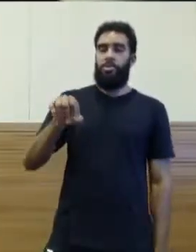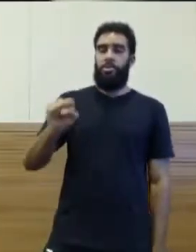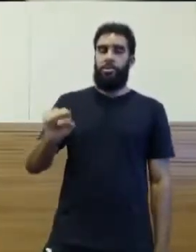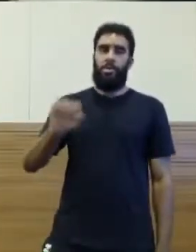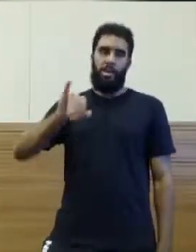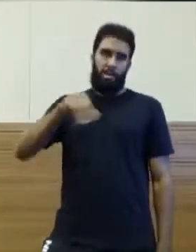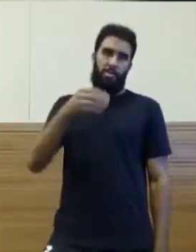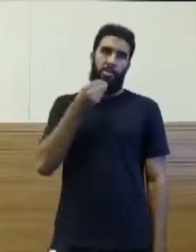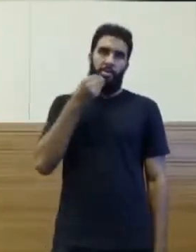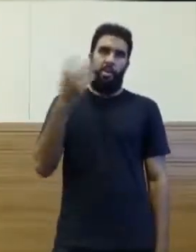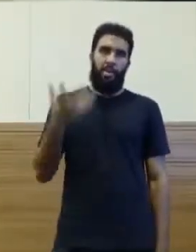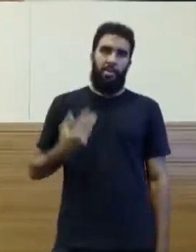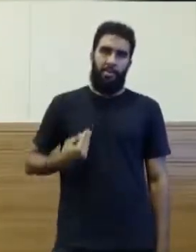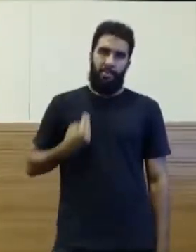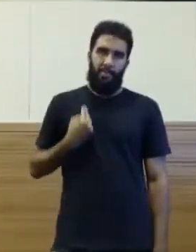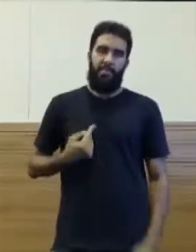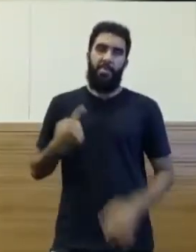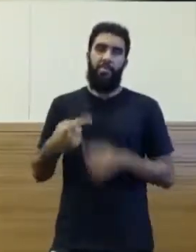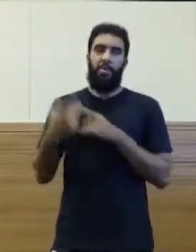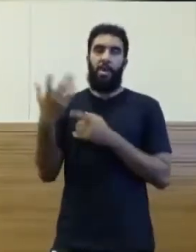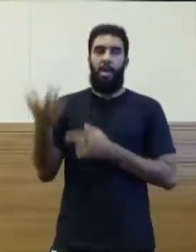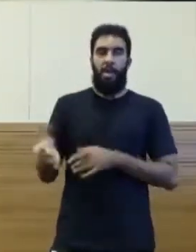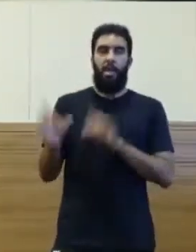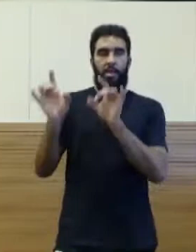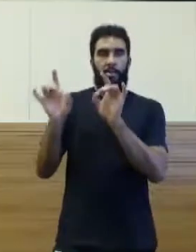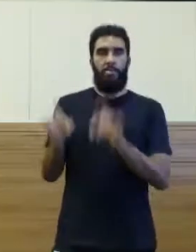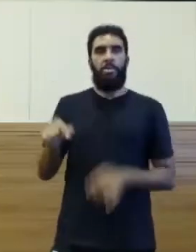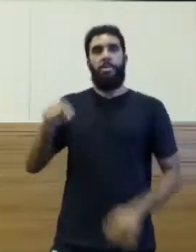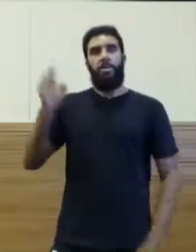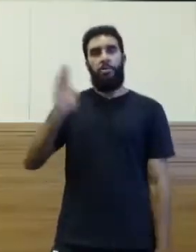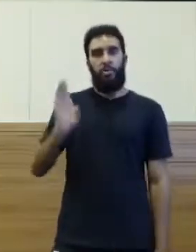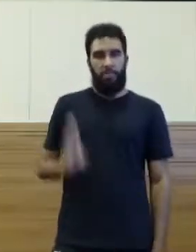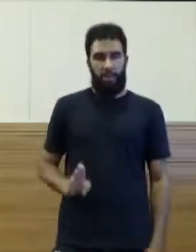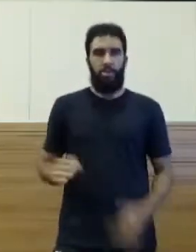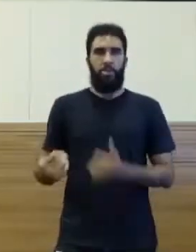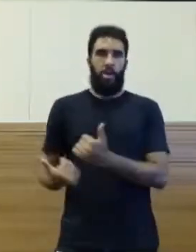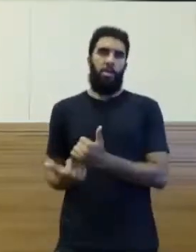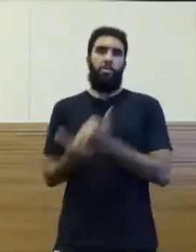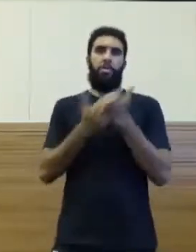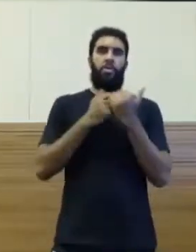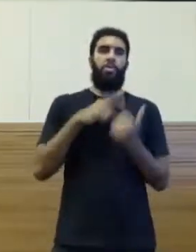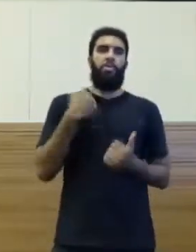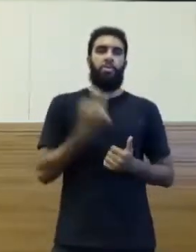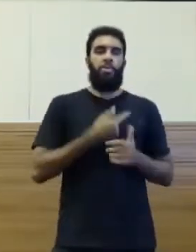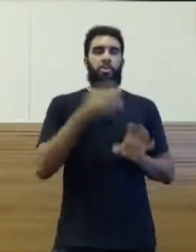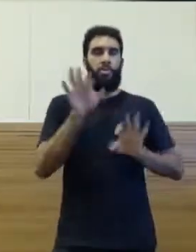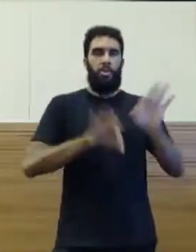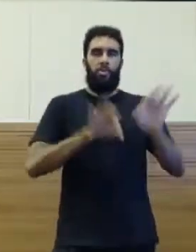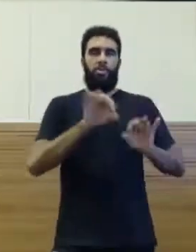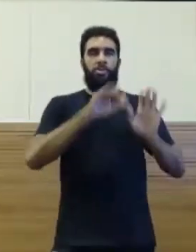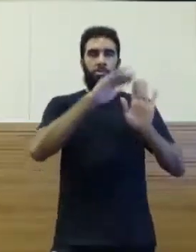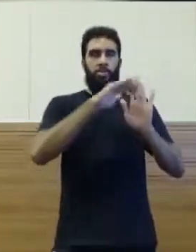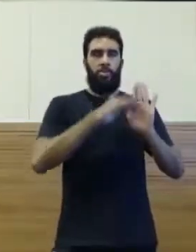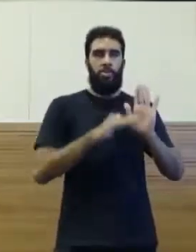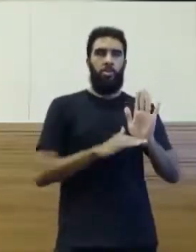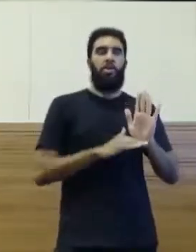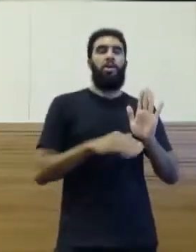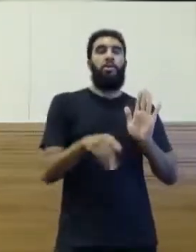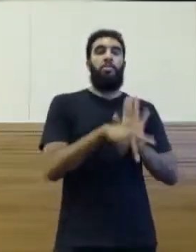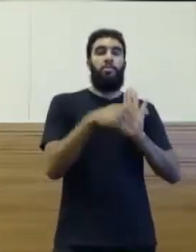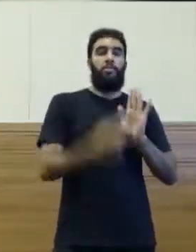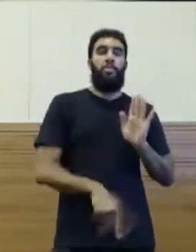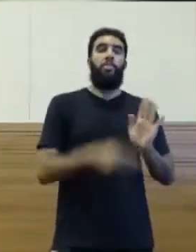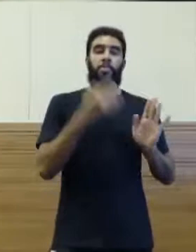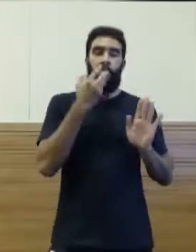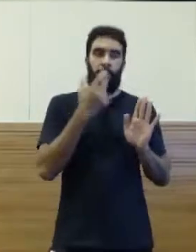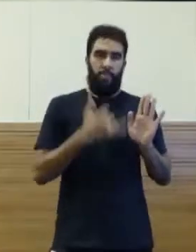for teacher Hugani. She's a specialist in Brazil, and she helped us in